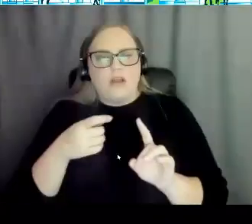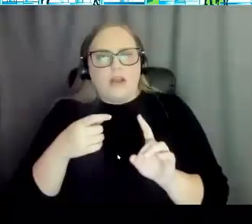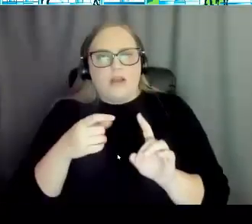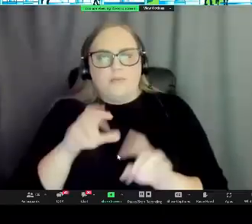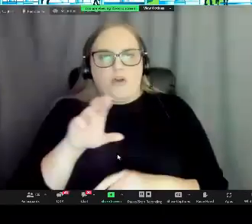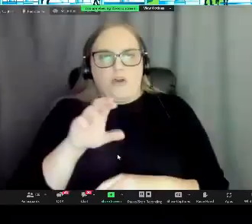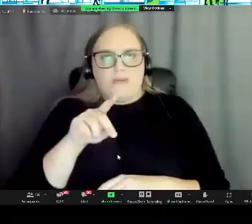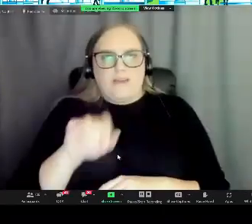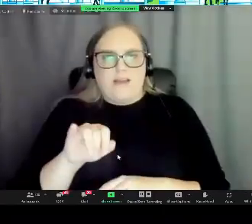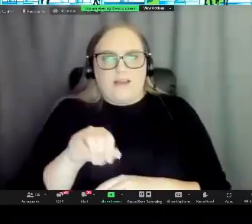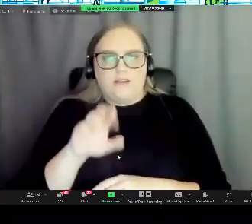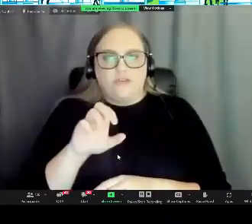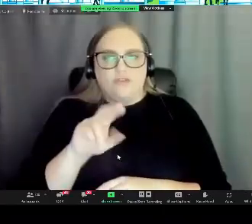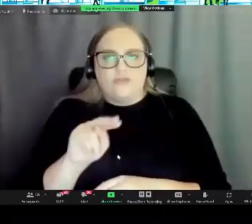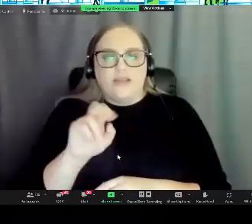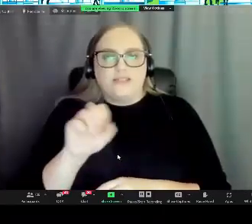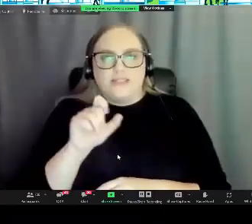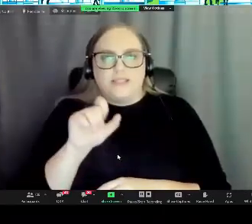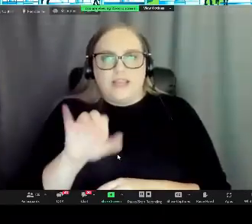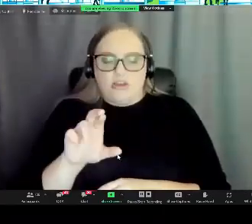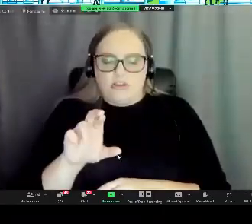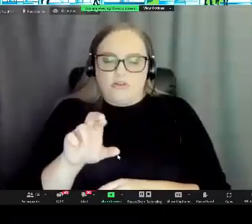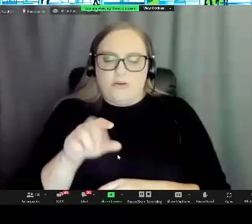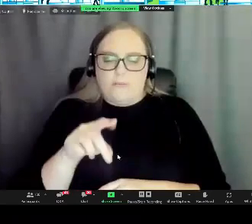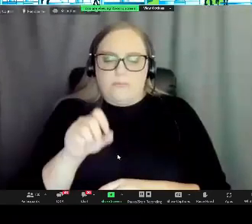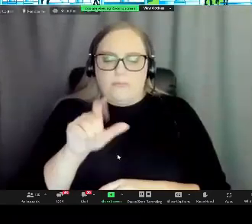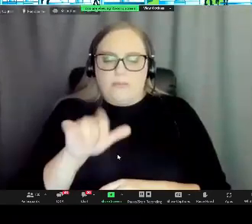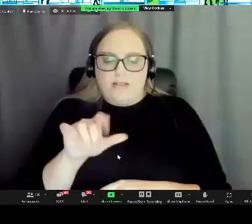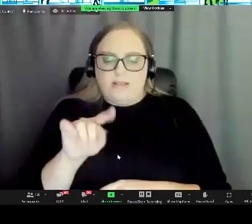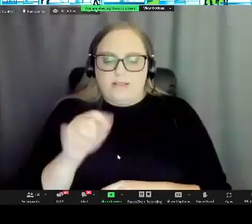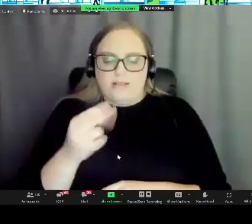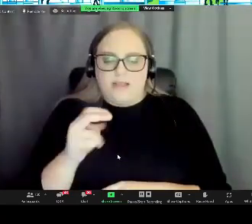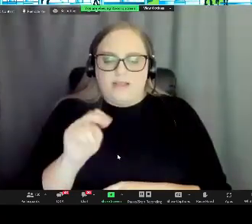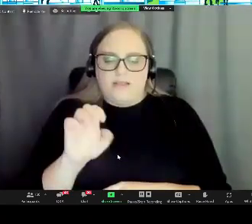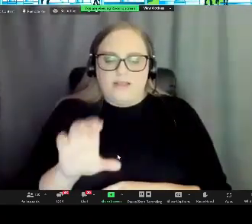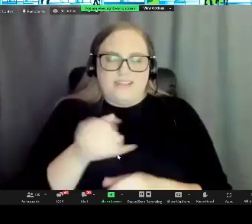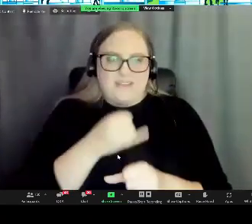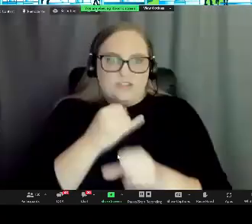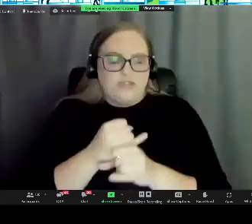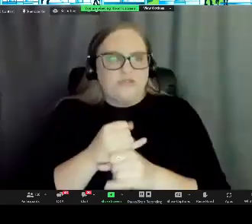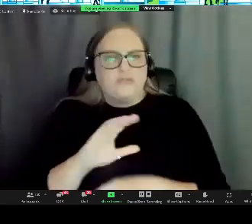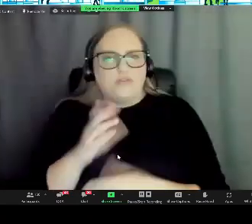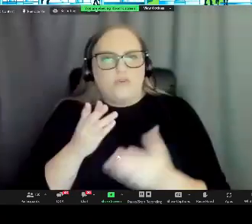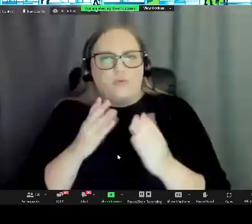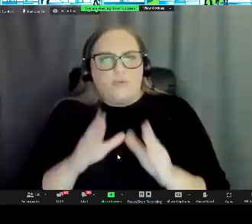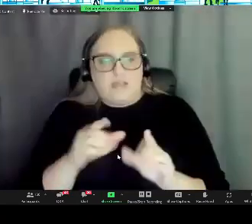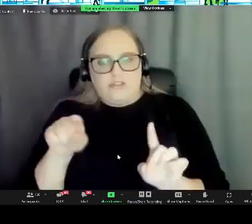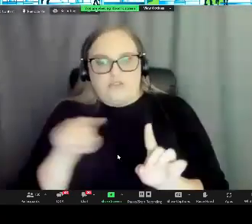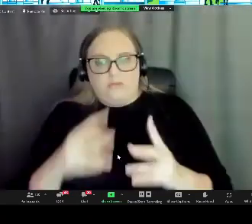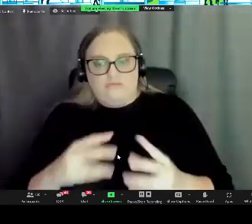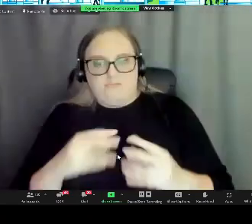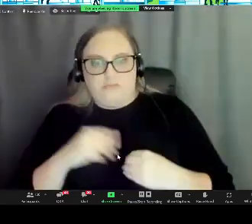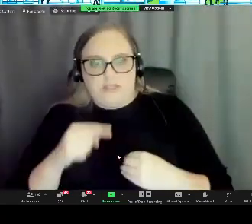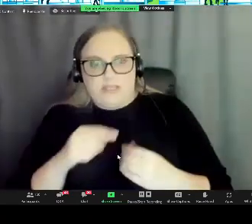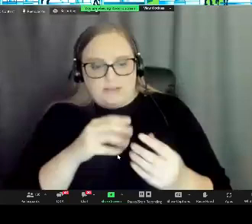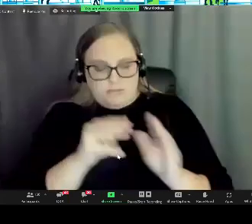RPI, Rensselaer Polytechnic Institute, about some of the ways that you're taking sort of ethnographic and social scientific methods and moving them forward